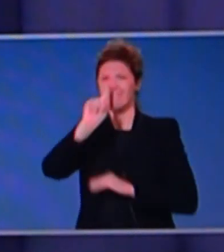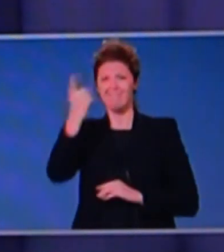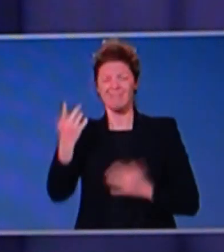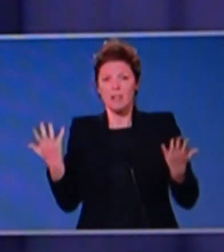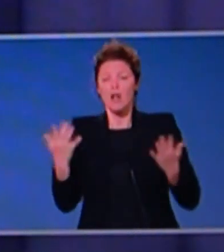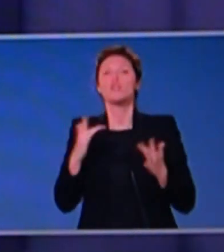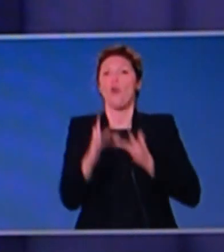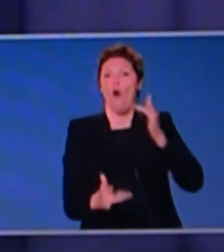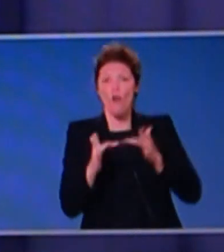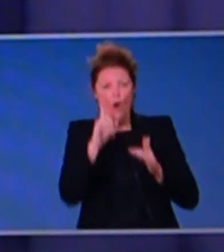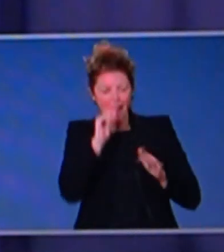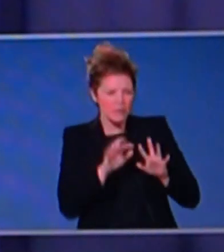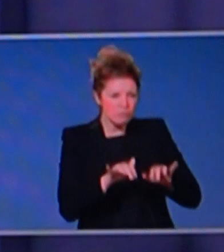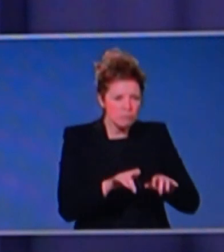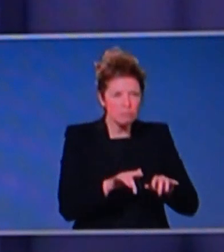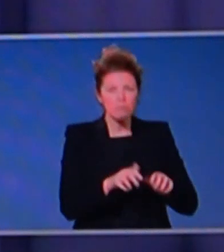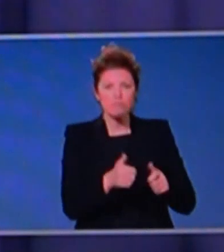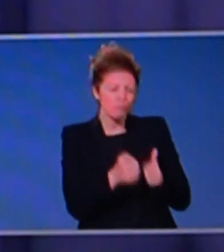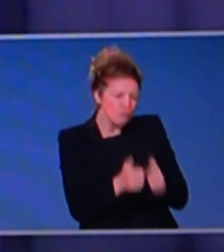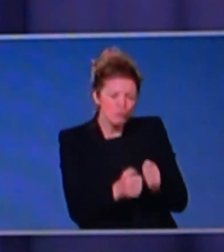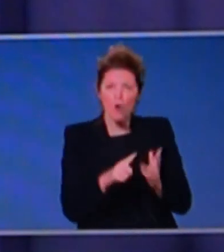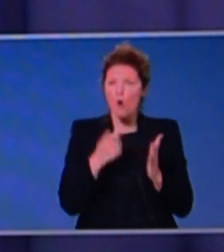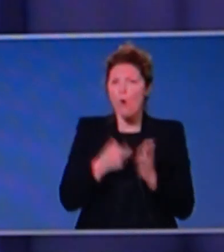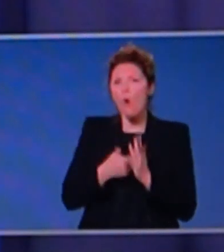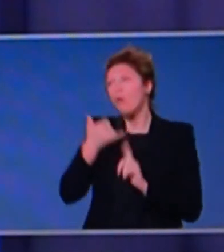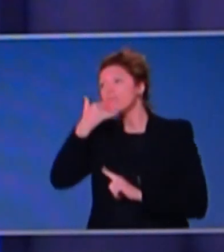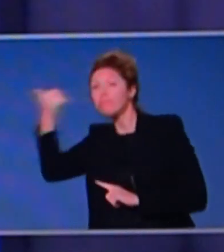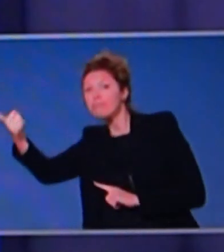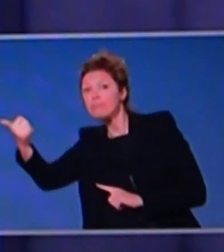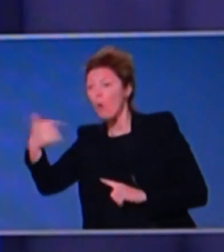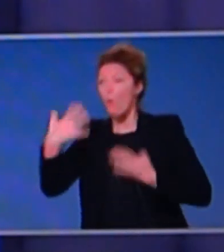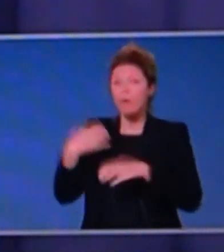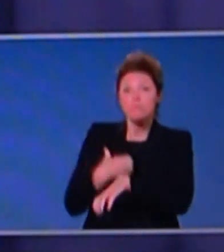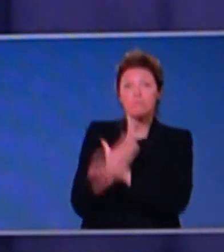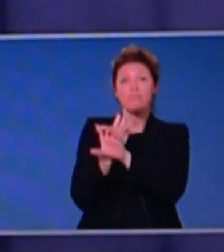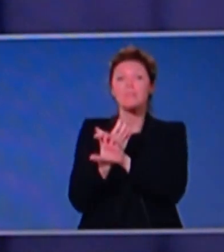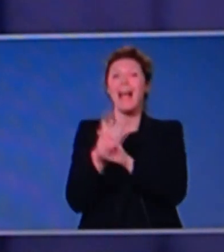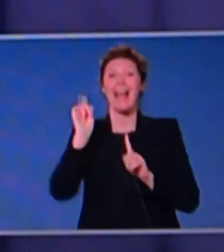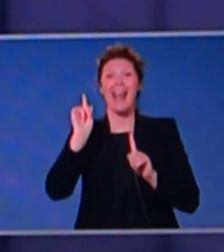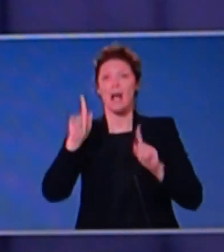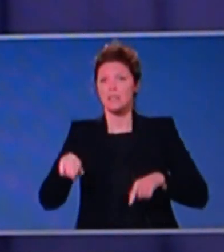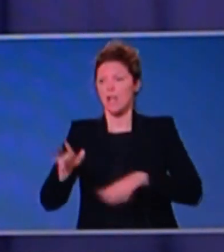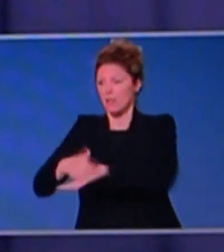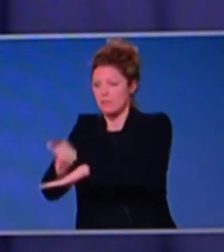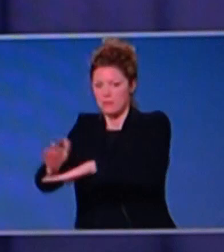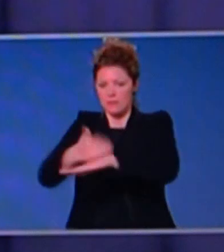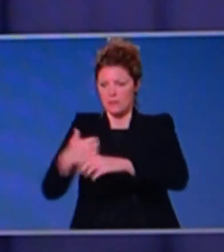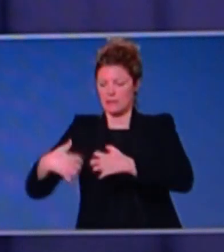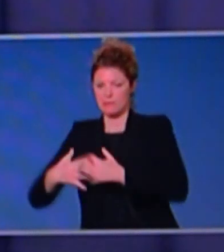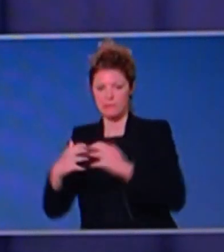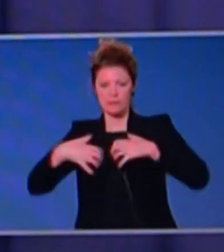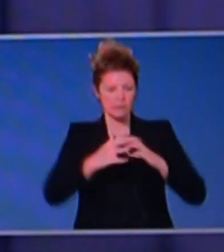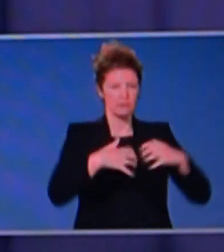digital and online services, is able to be accessed by Australians in a way that passes across